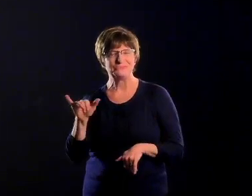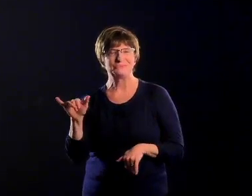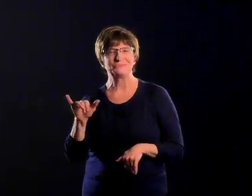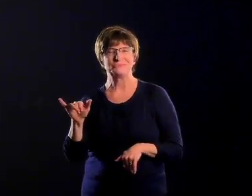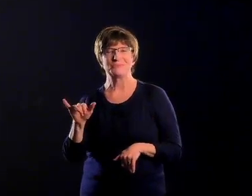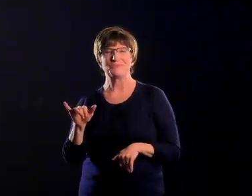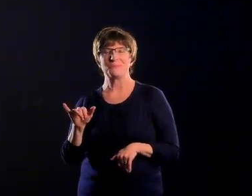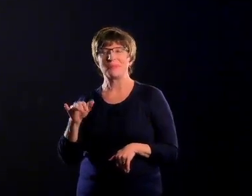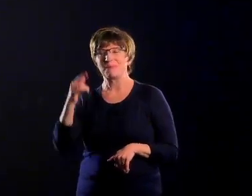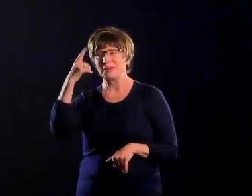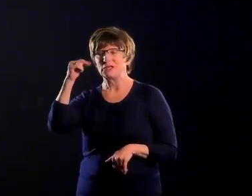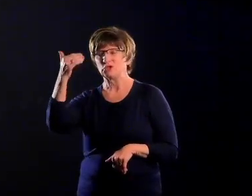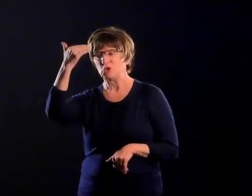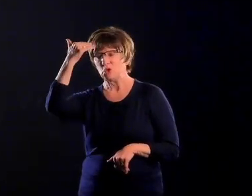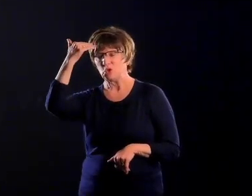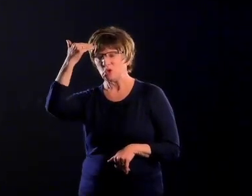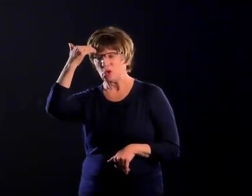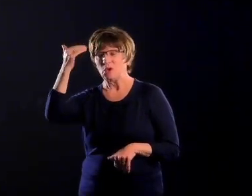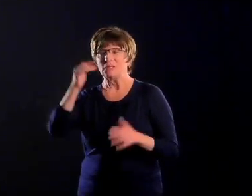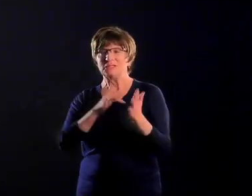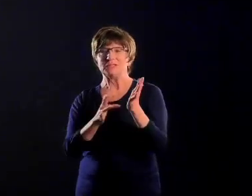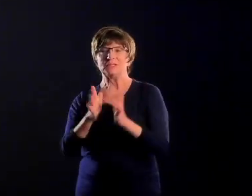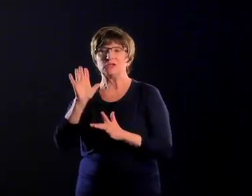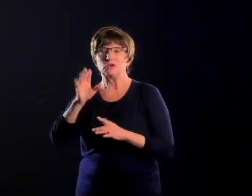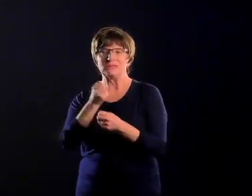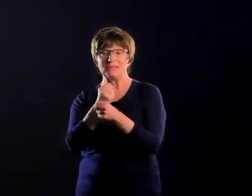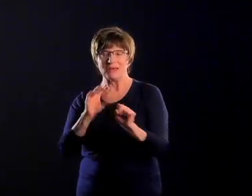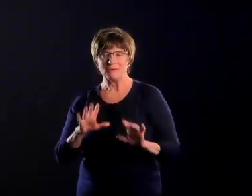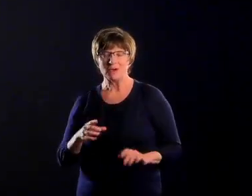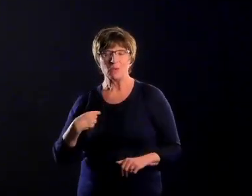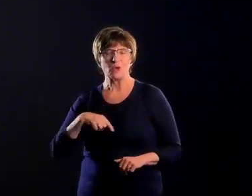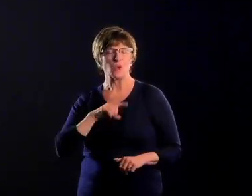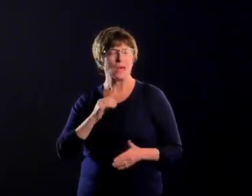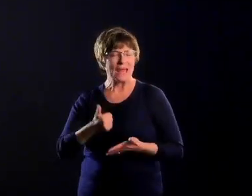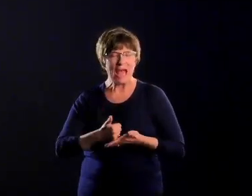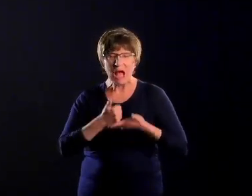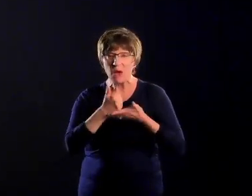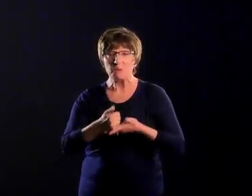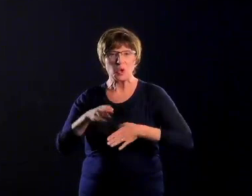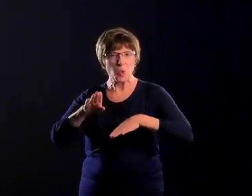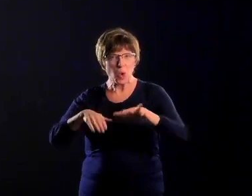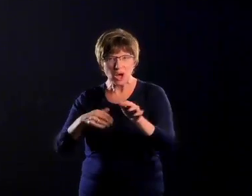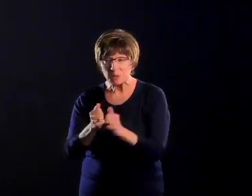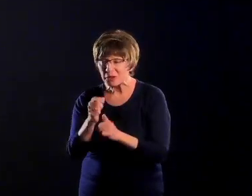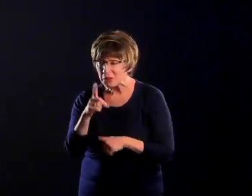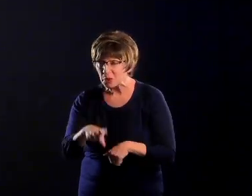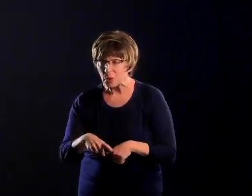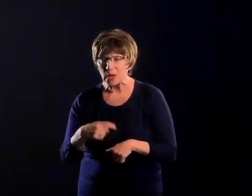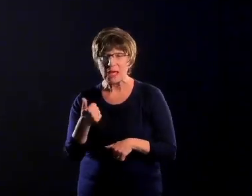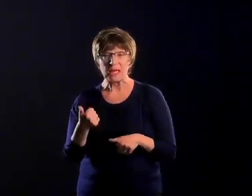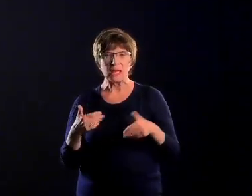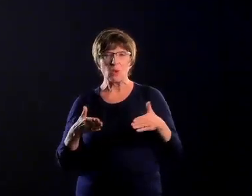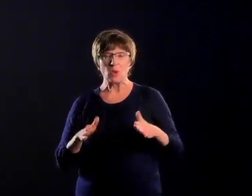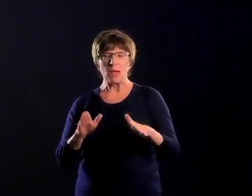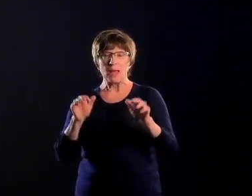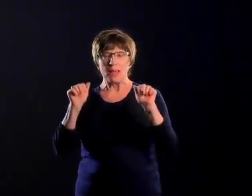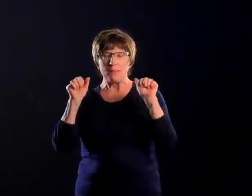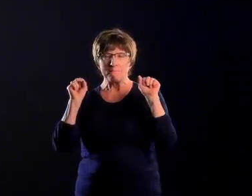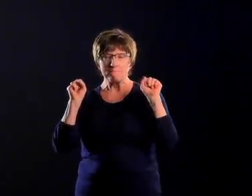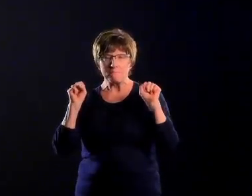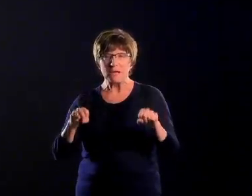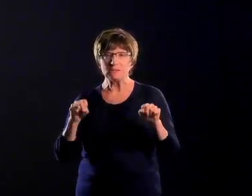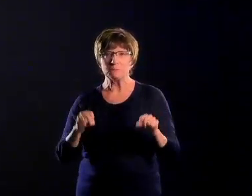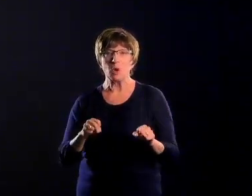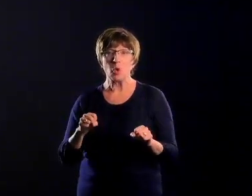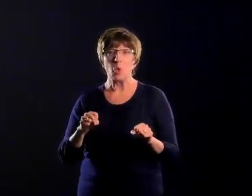Savior and Lord. We'd love to walk with you. We'd love to help you in any way we possibly can. Yes, there's a water baptism service